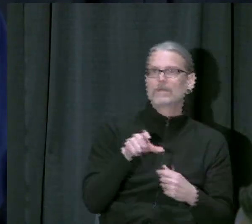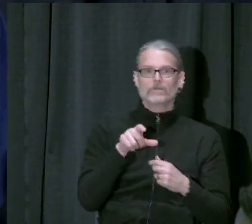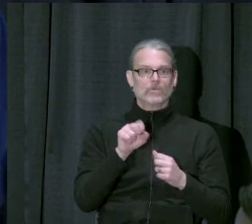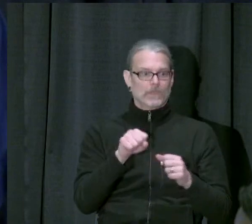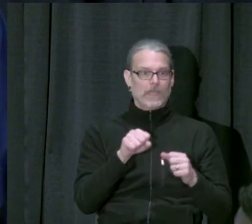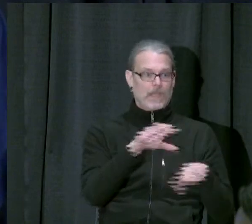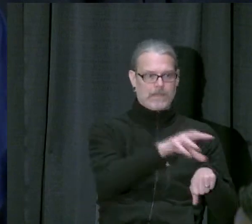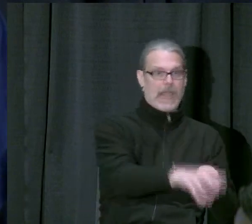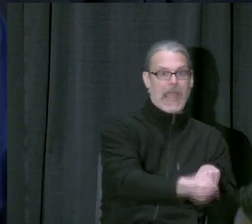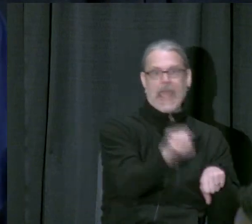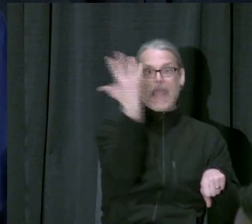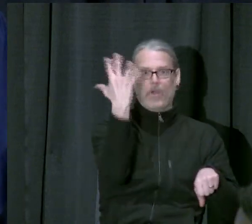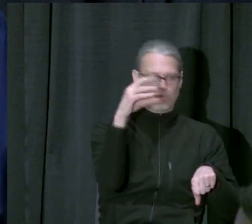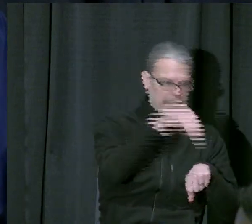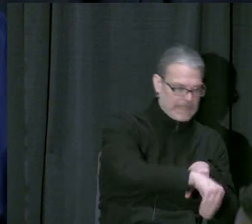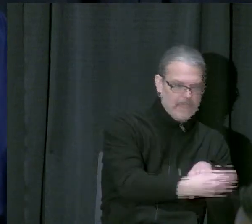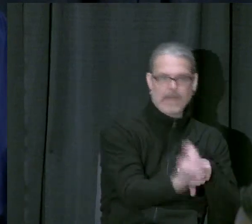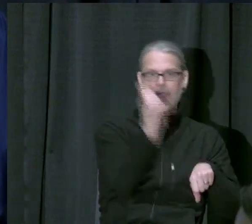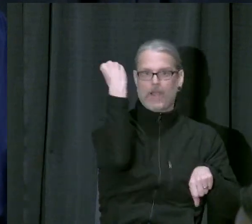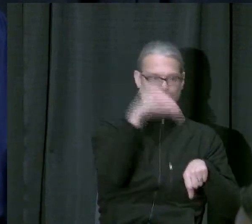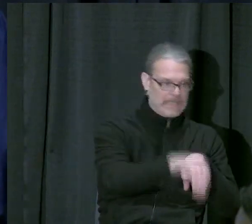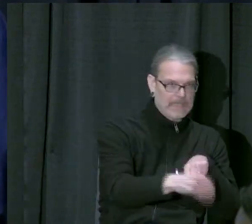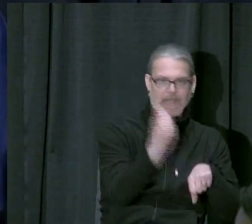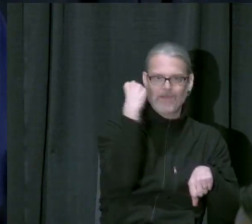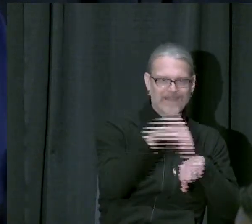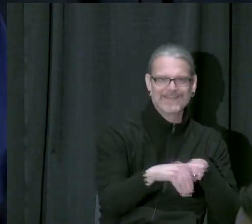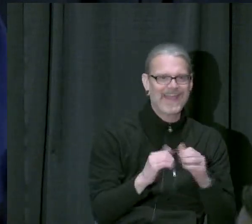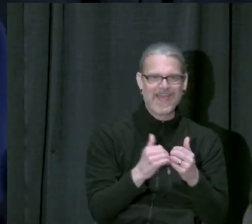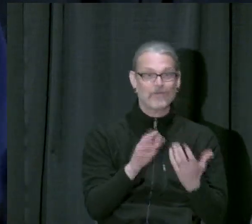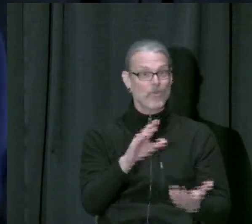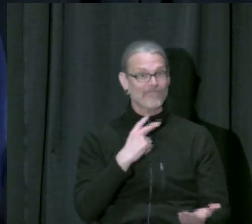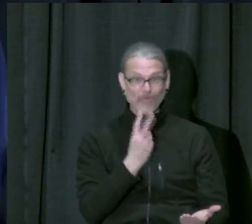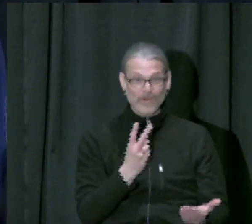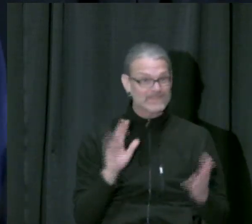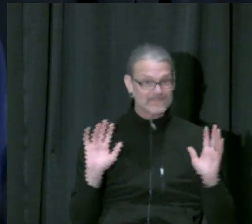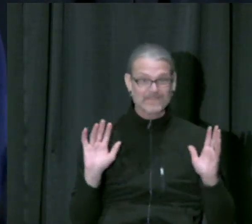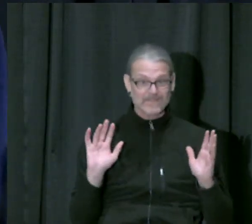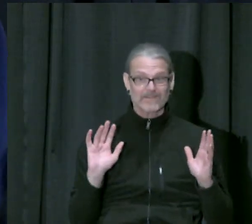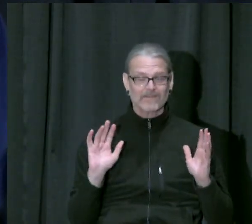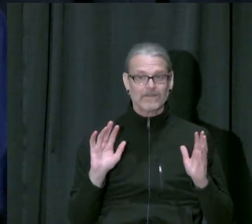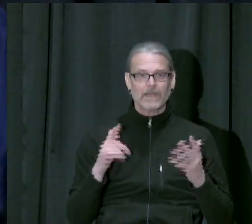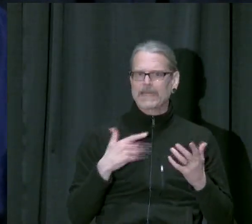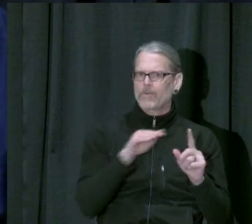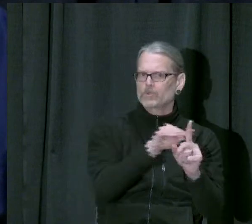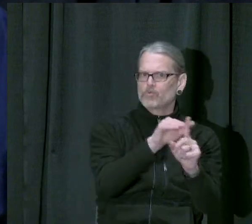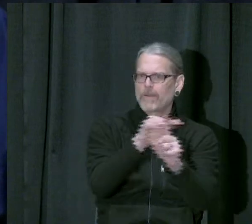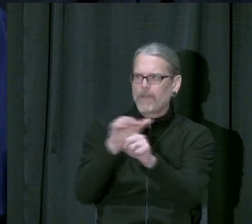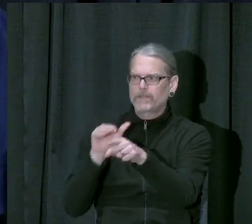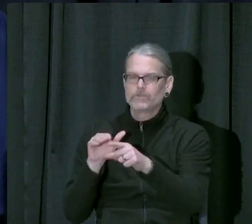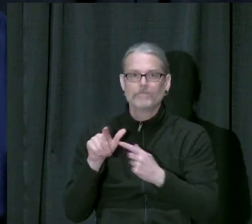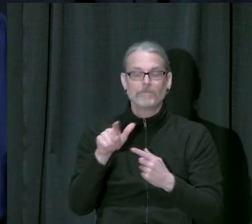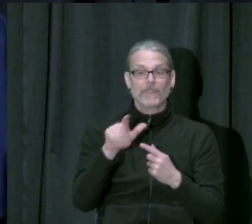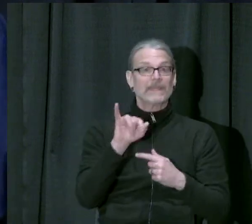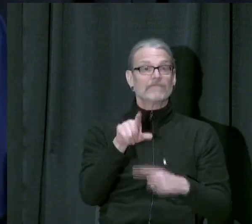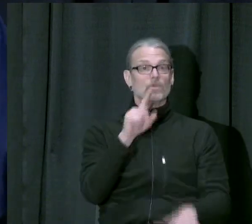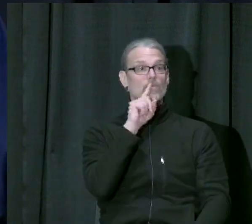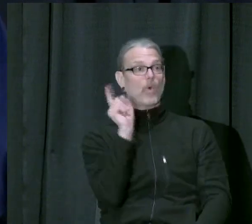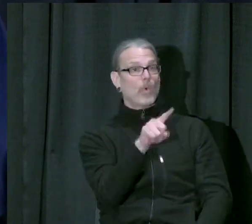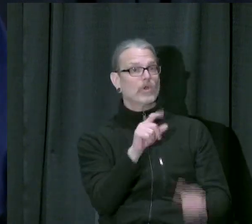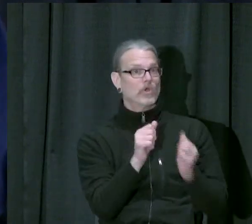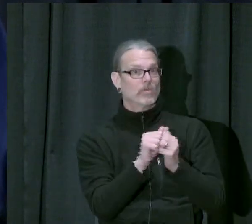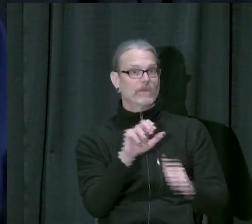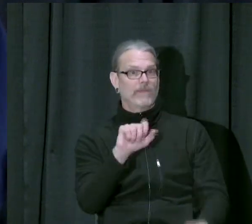out of your cart, all just by using your voice. And I like to remind people, let's say that you place an order with Alexa and you